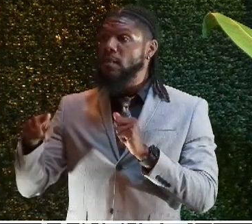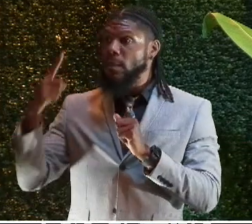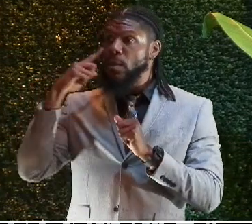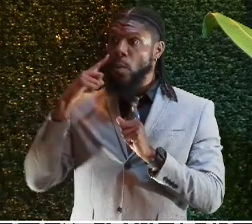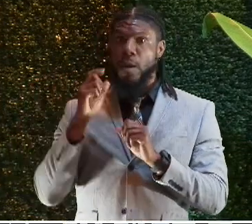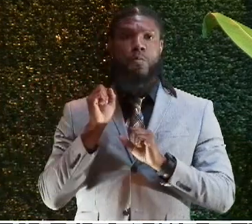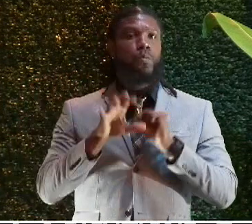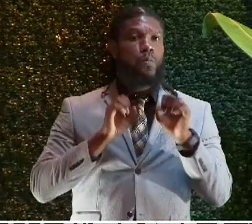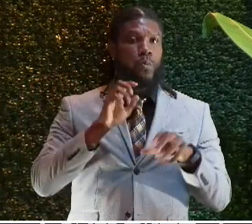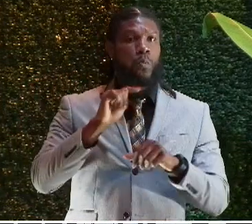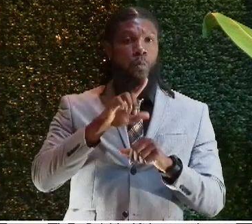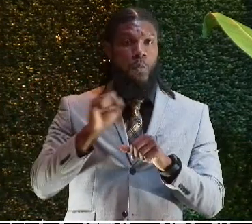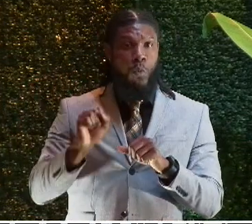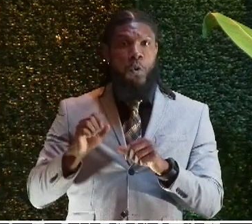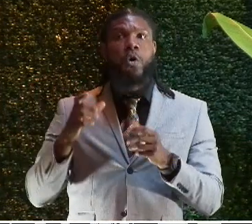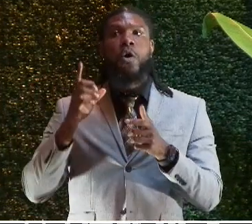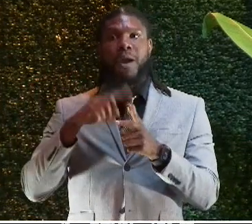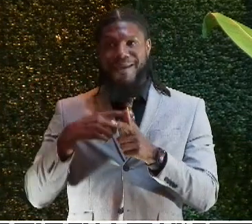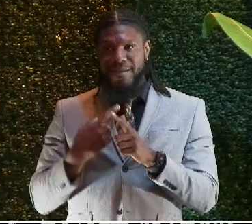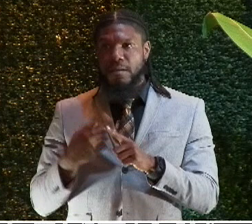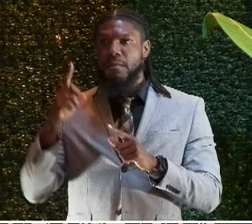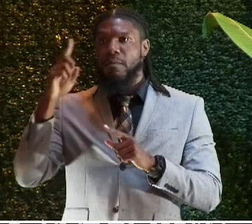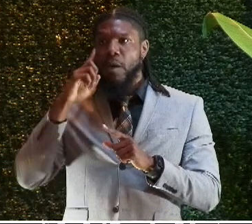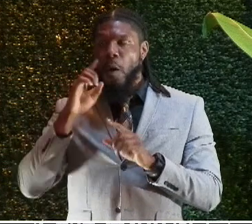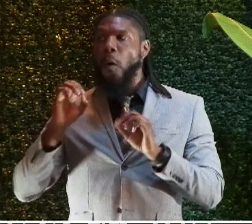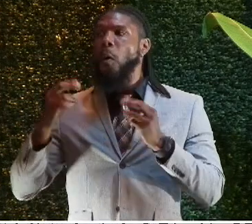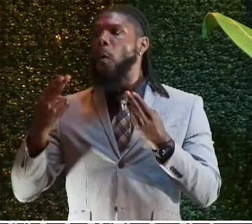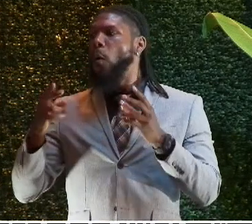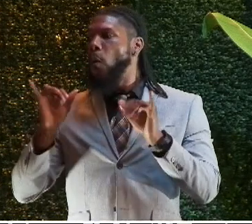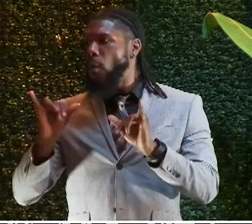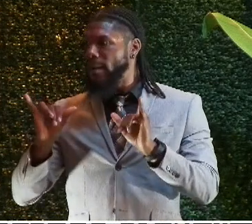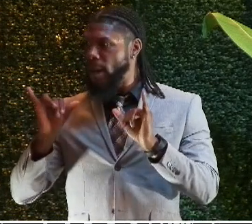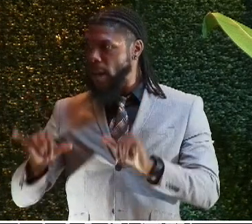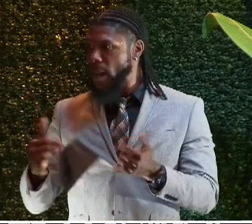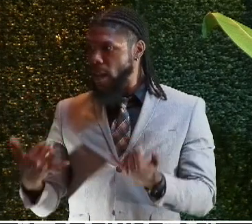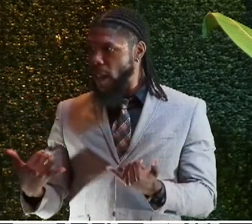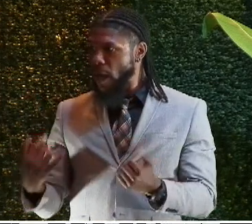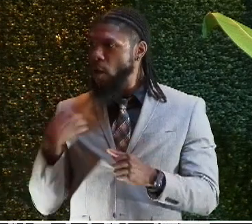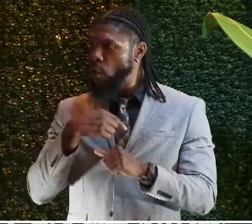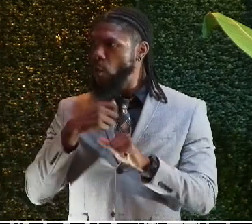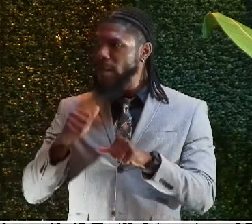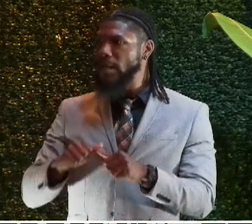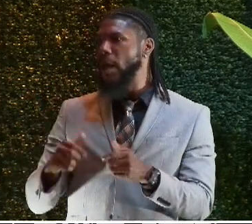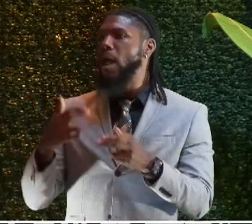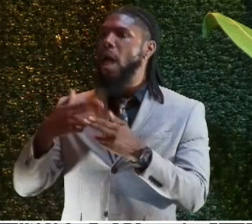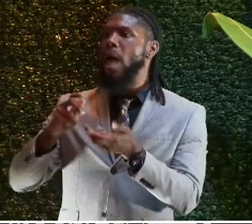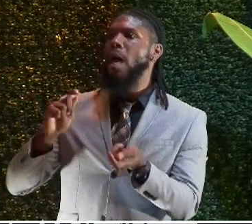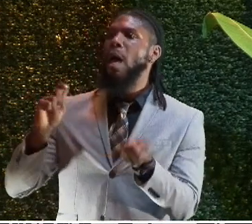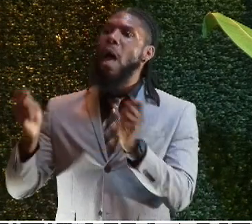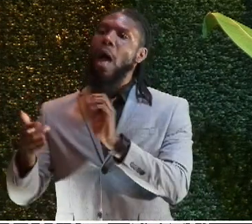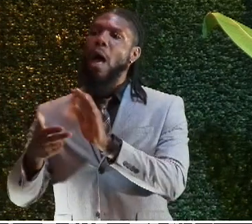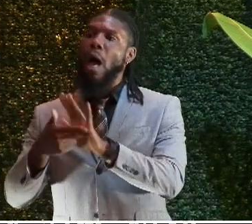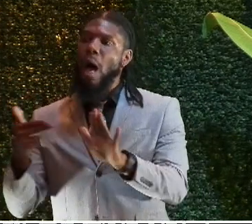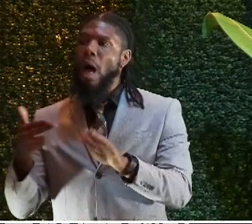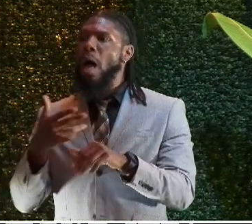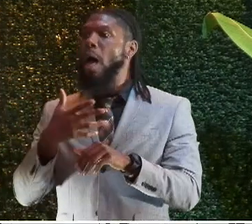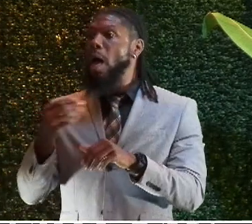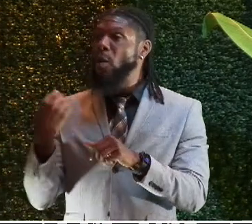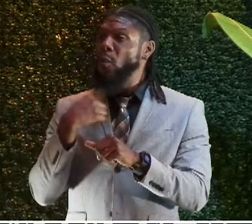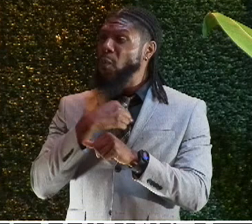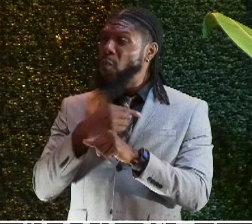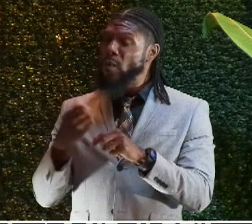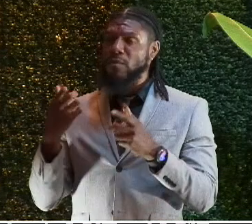okay, now let's call out your anti-blackness in these organizations. And we went through and stormed all of the